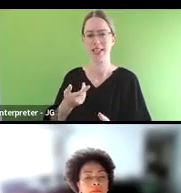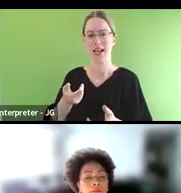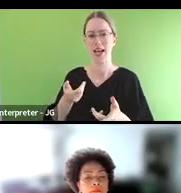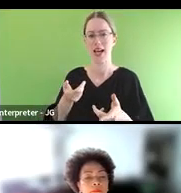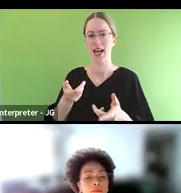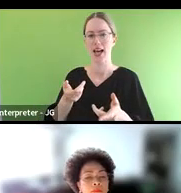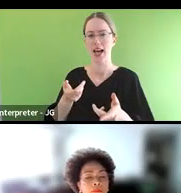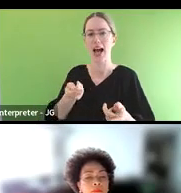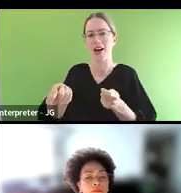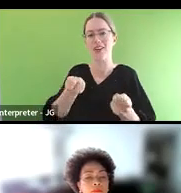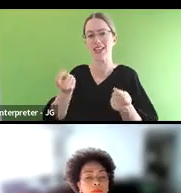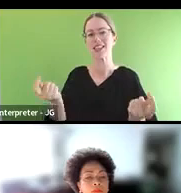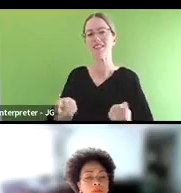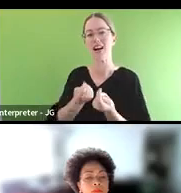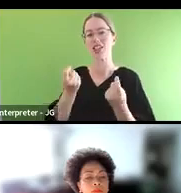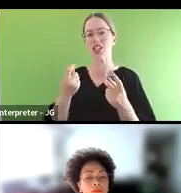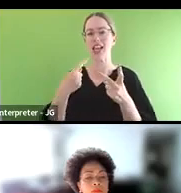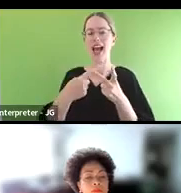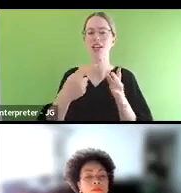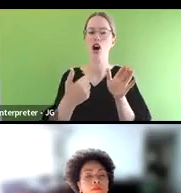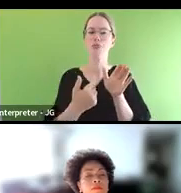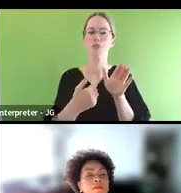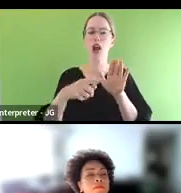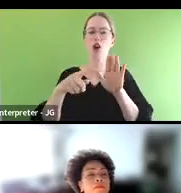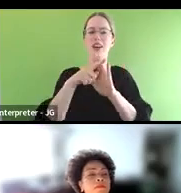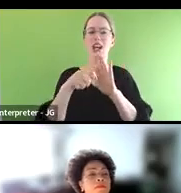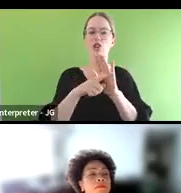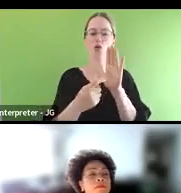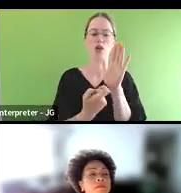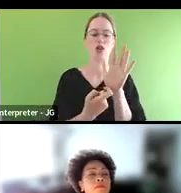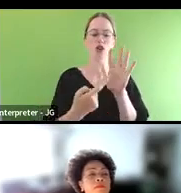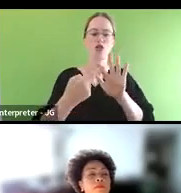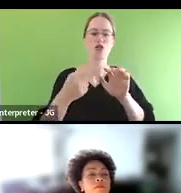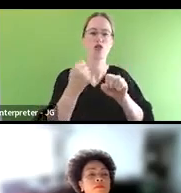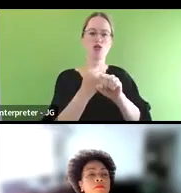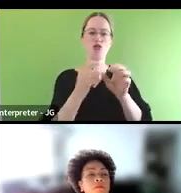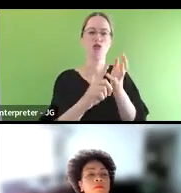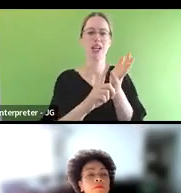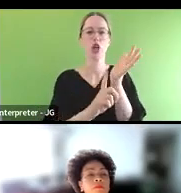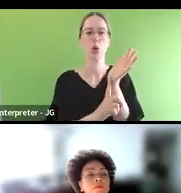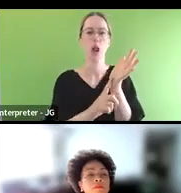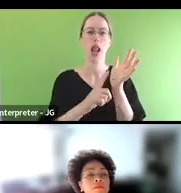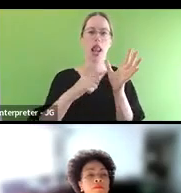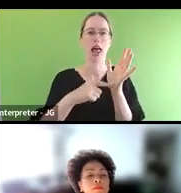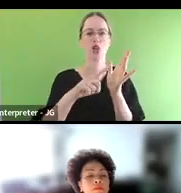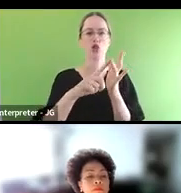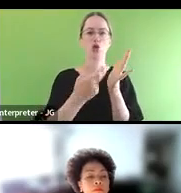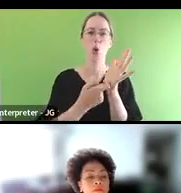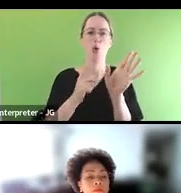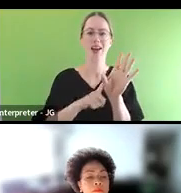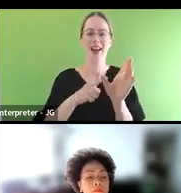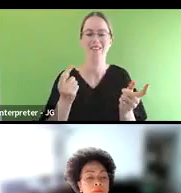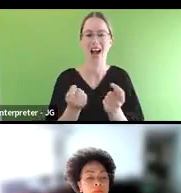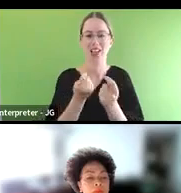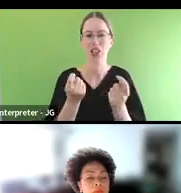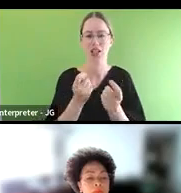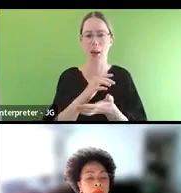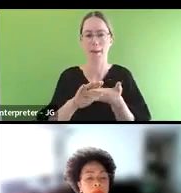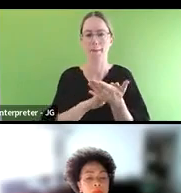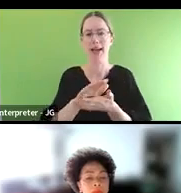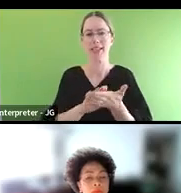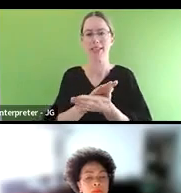regulatory function that actually monitors and keeps organisations